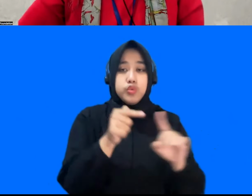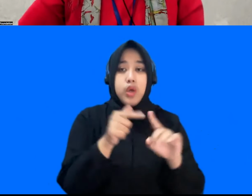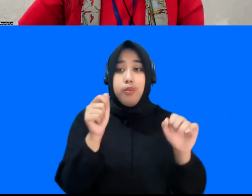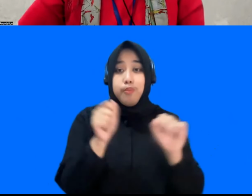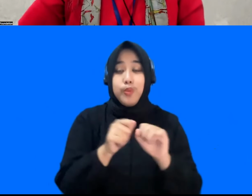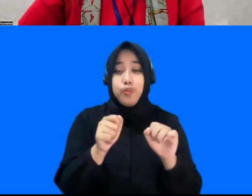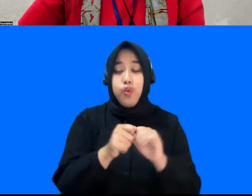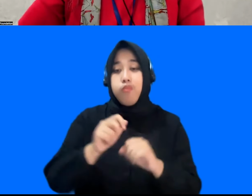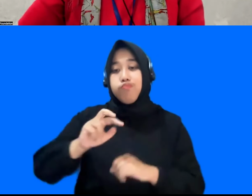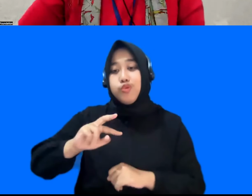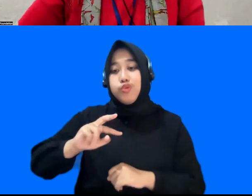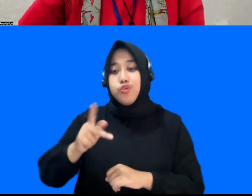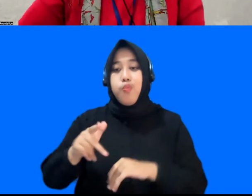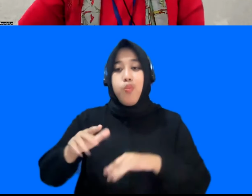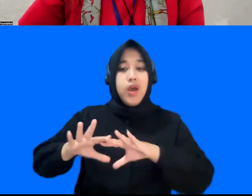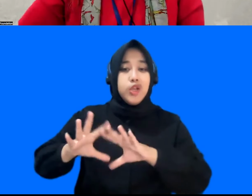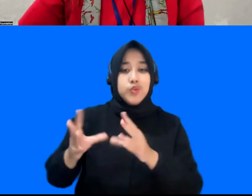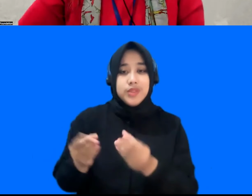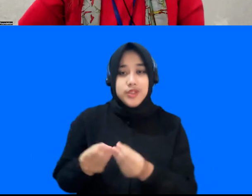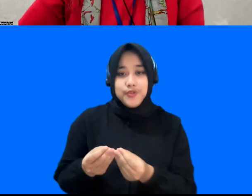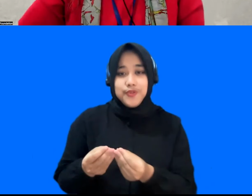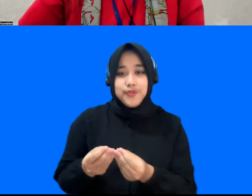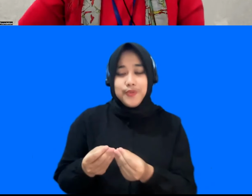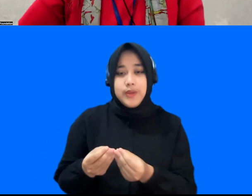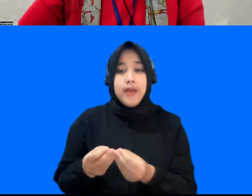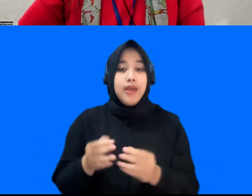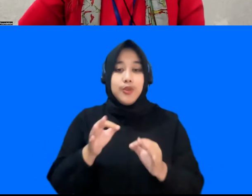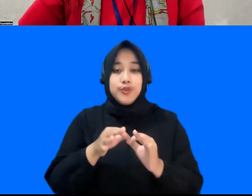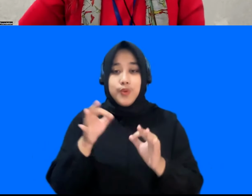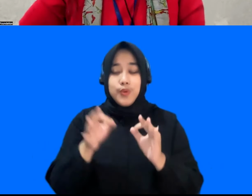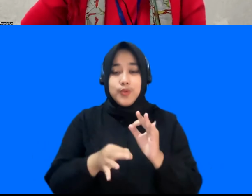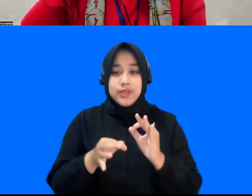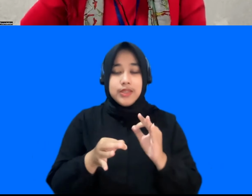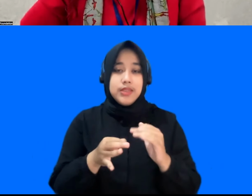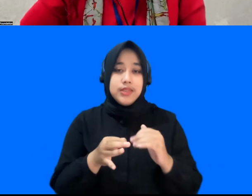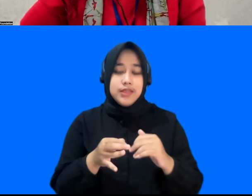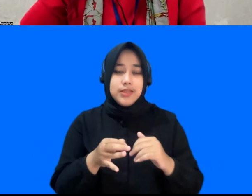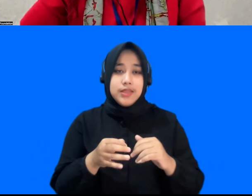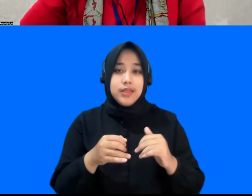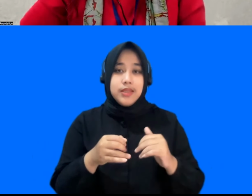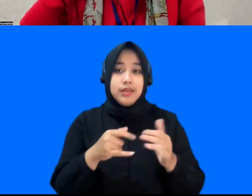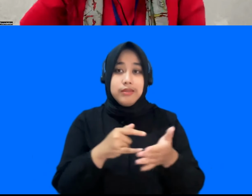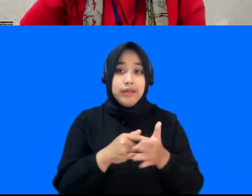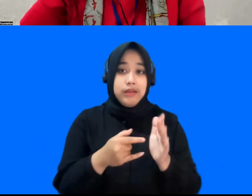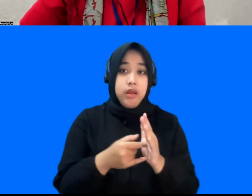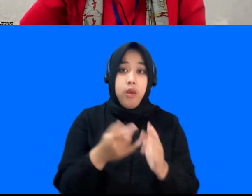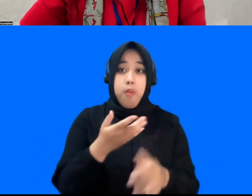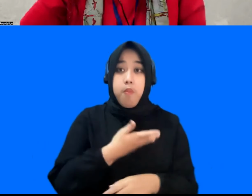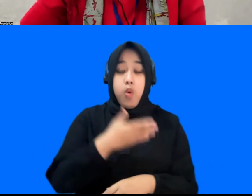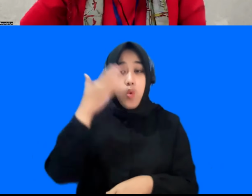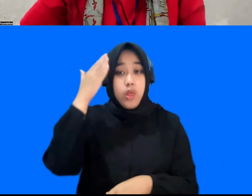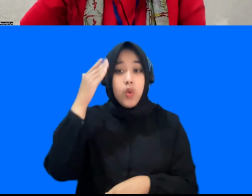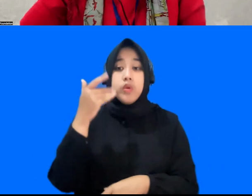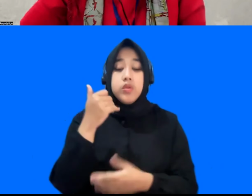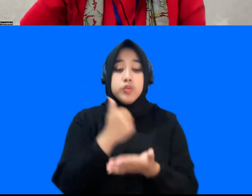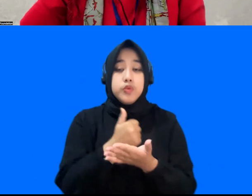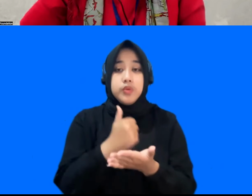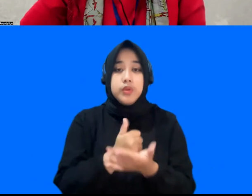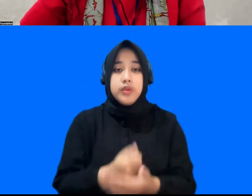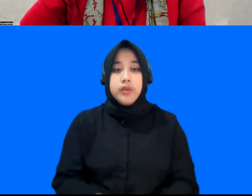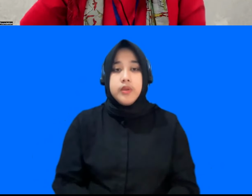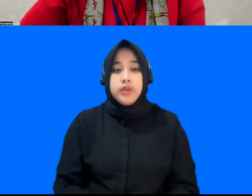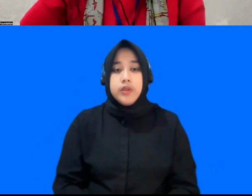engineering solutions. But we realize, you know, this kind of engineering for good is not, you know, our reach is always people who